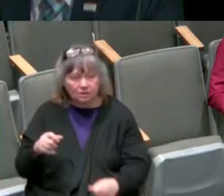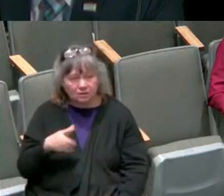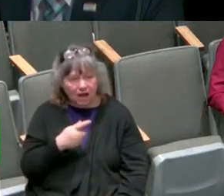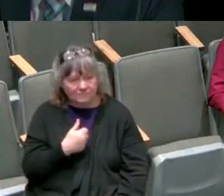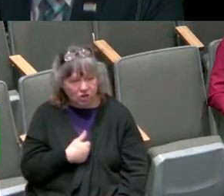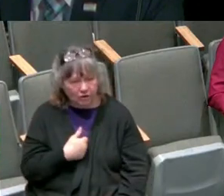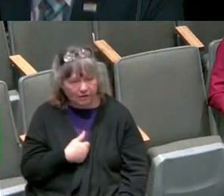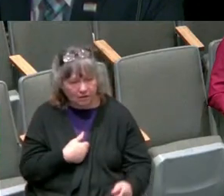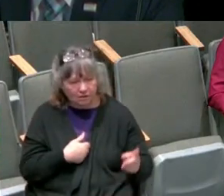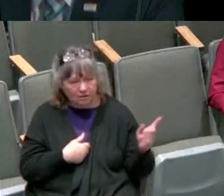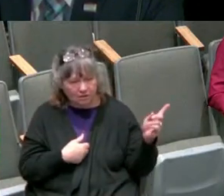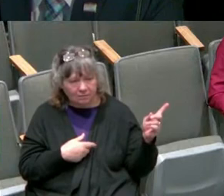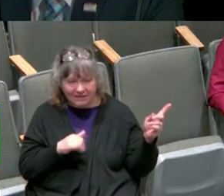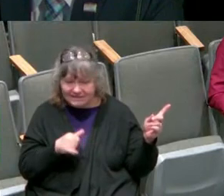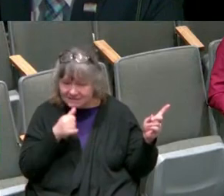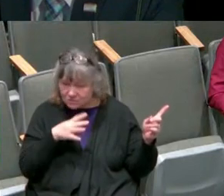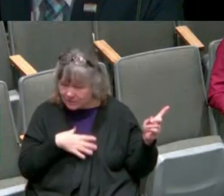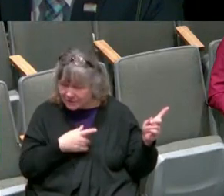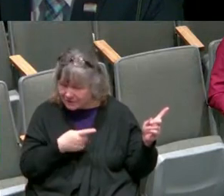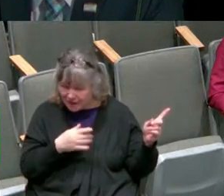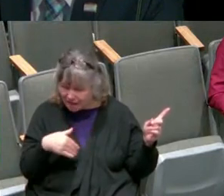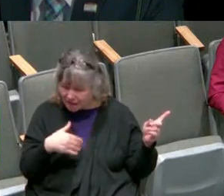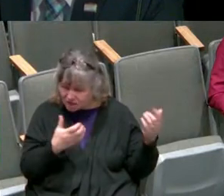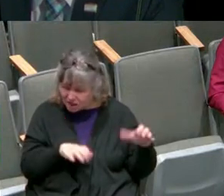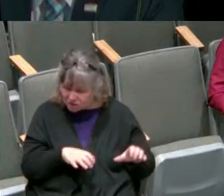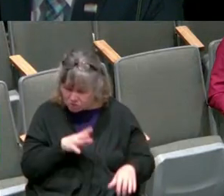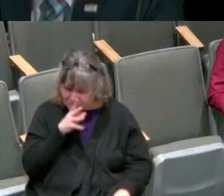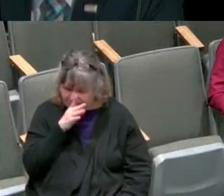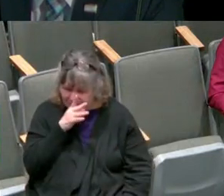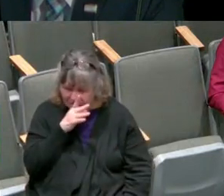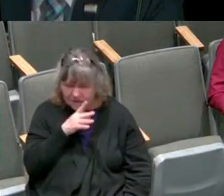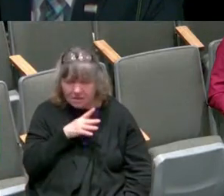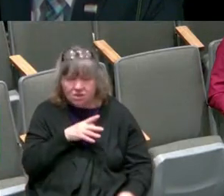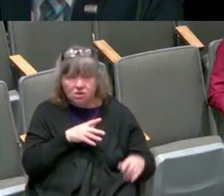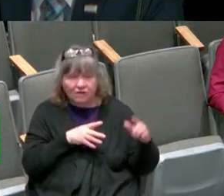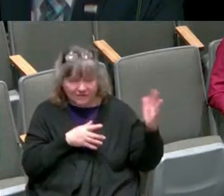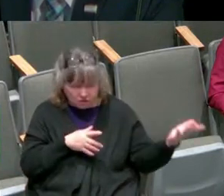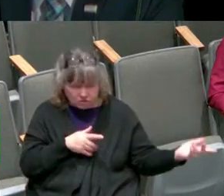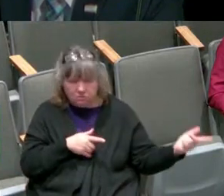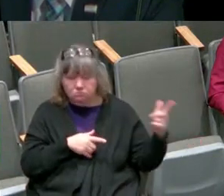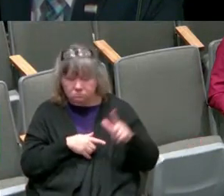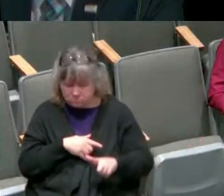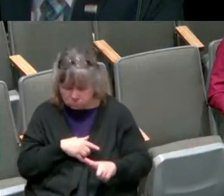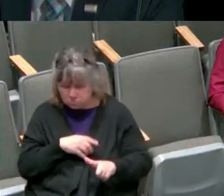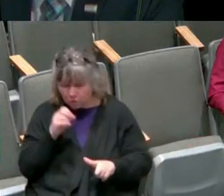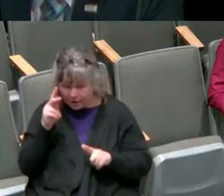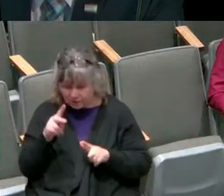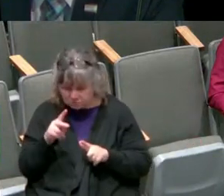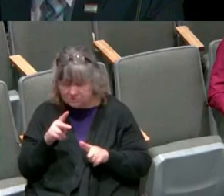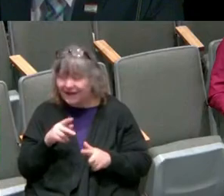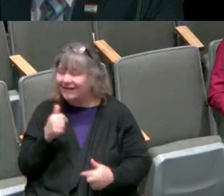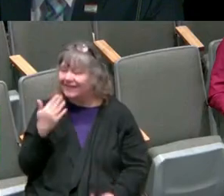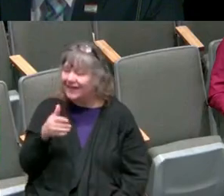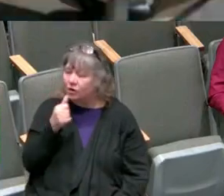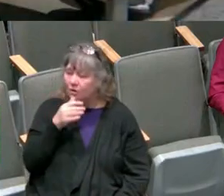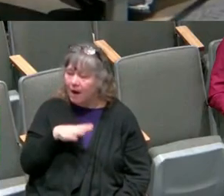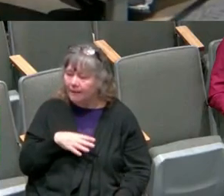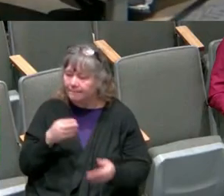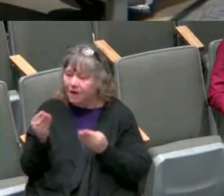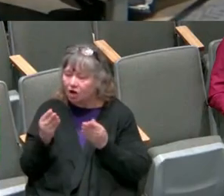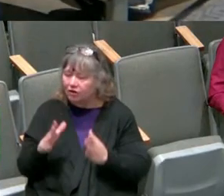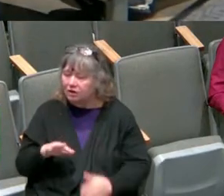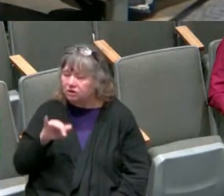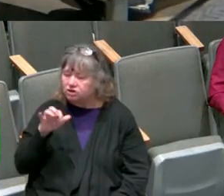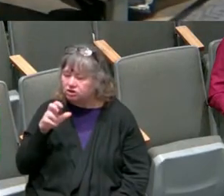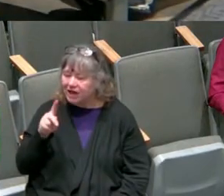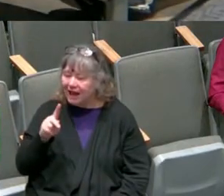interrupt you because this this woman hasn't had a chance to speak yet so after she speaks you can you can speak again thank you madam moderator Jack